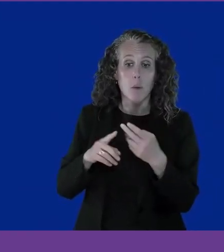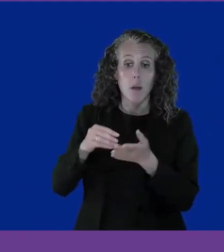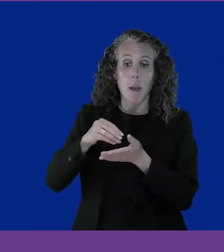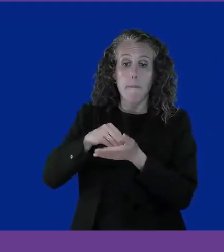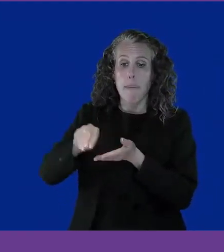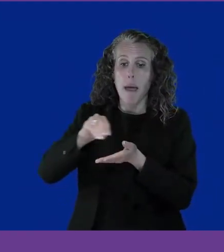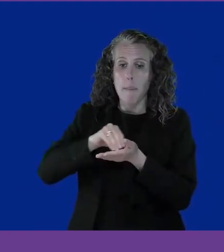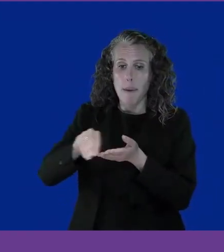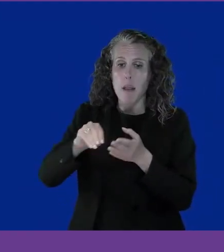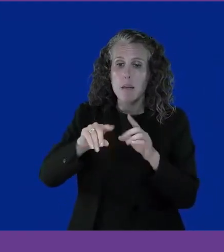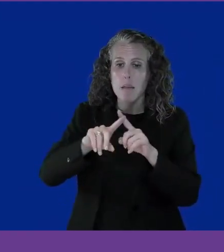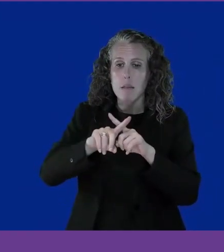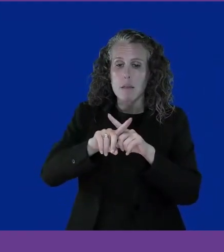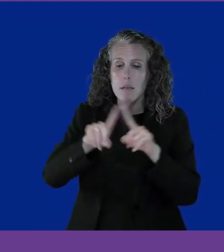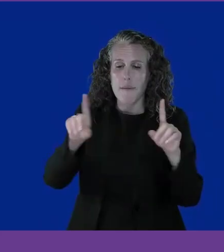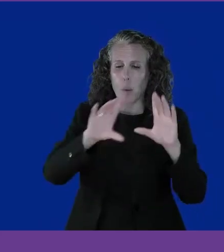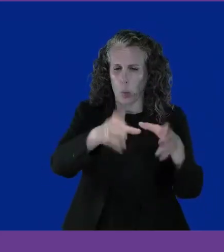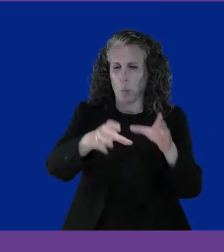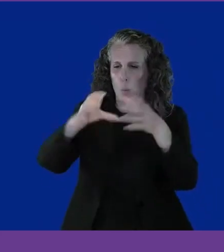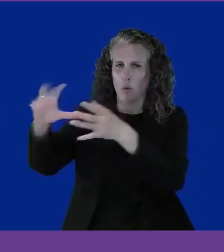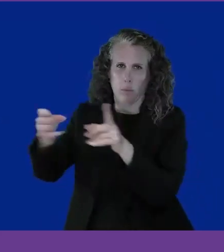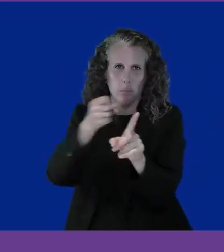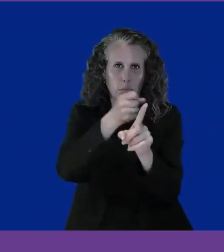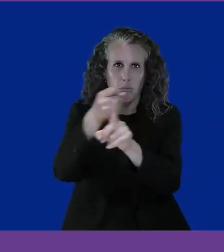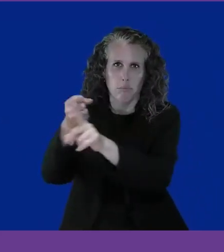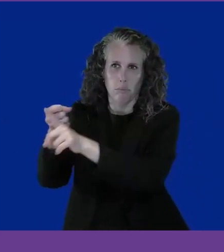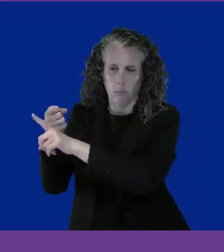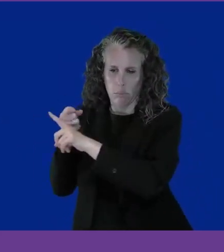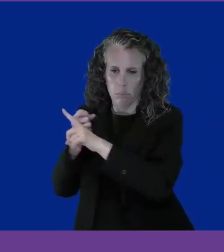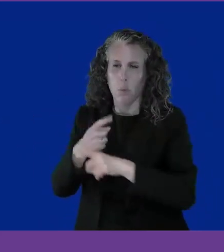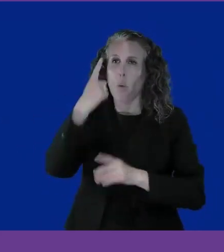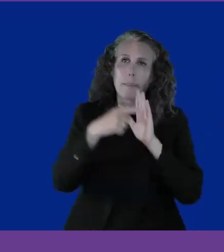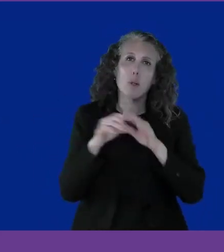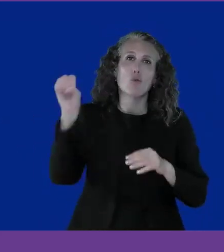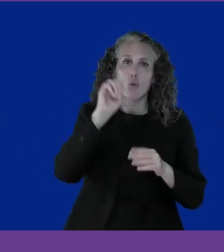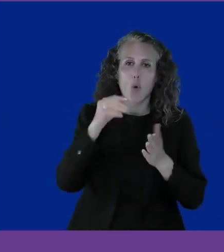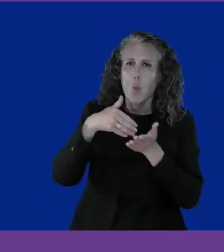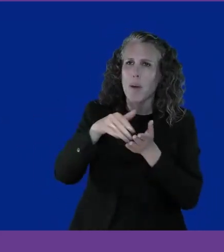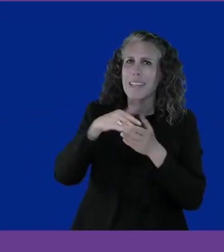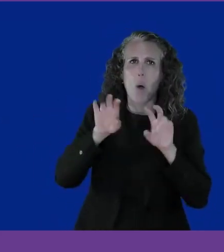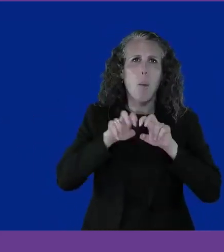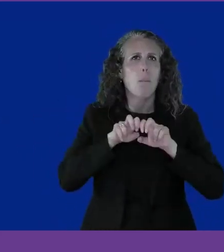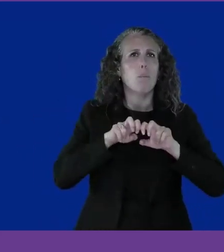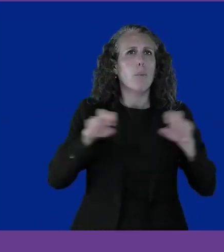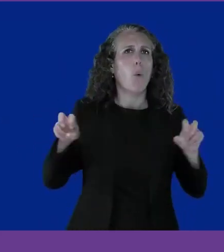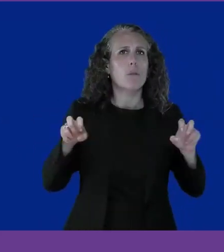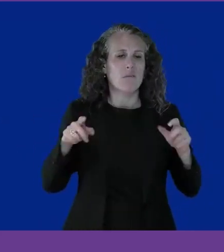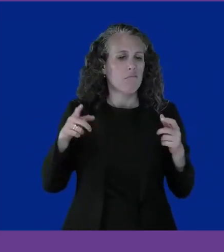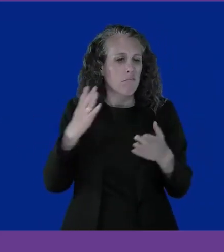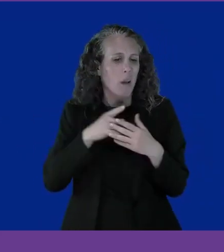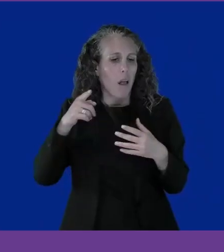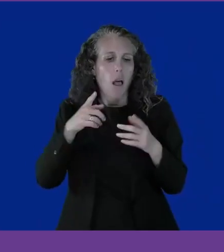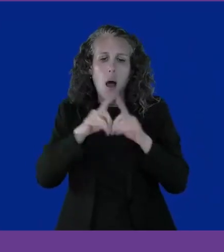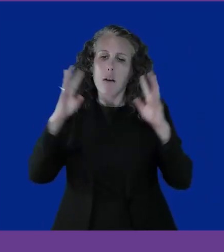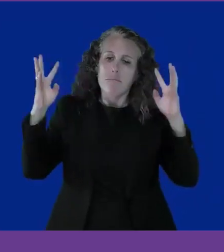stakeholder community, in particular the Euro Retail Payments Board, which is a forum of discussion